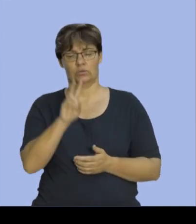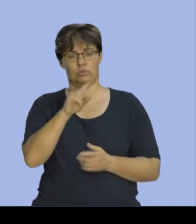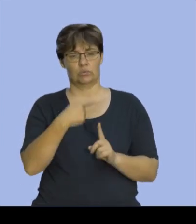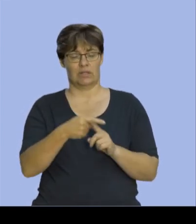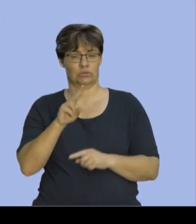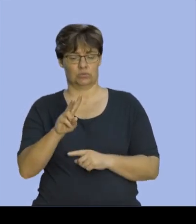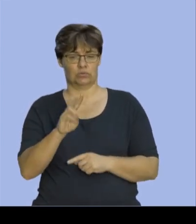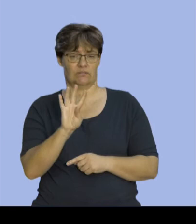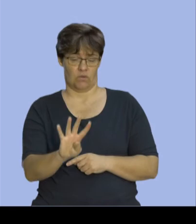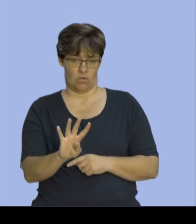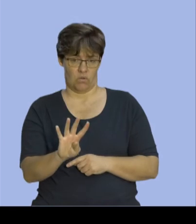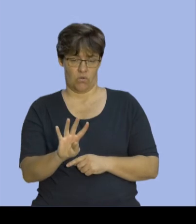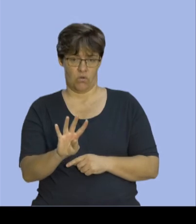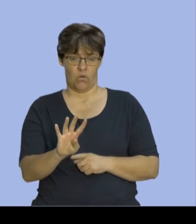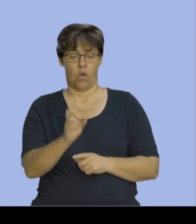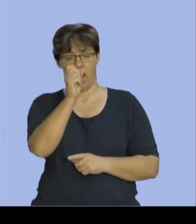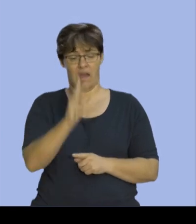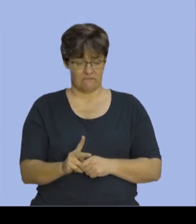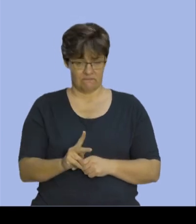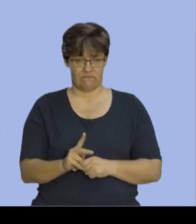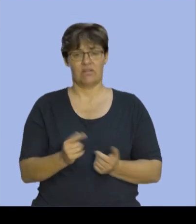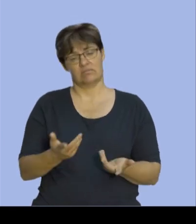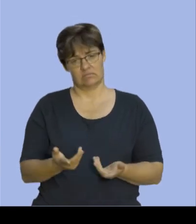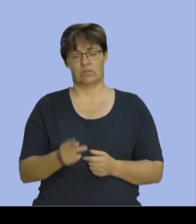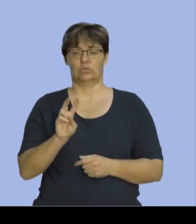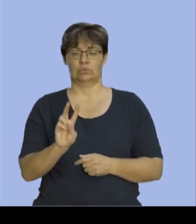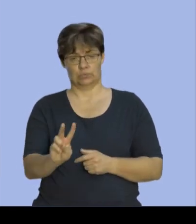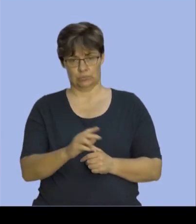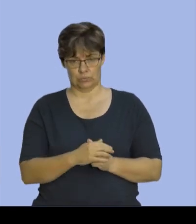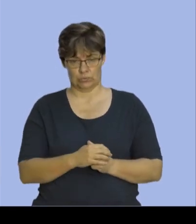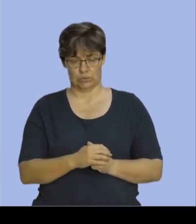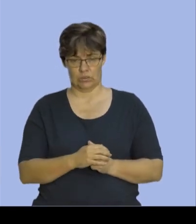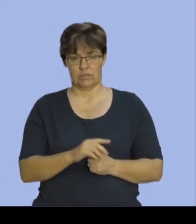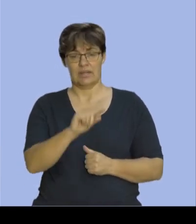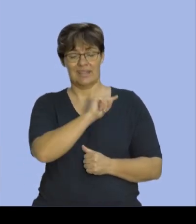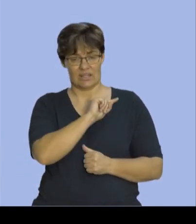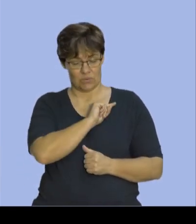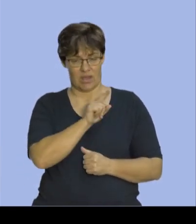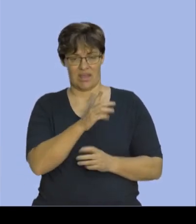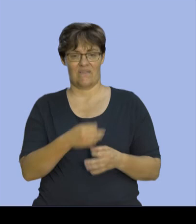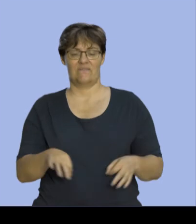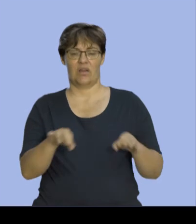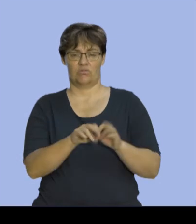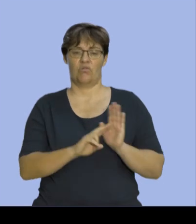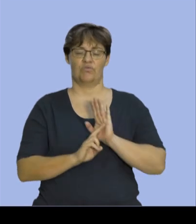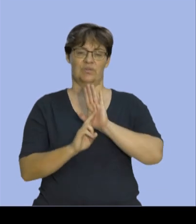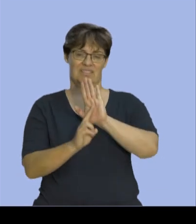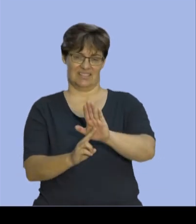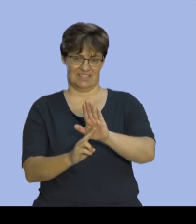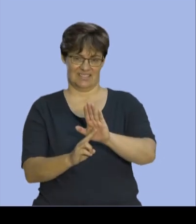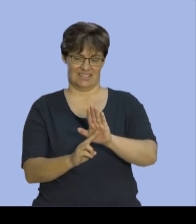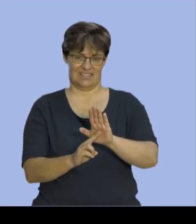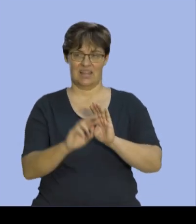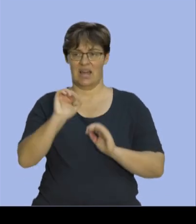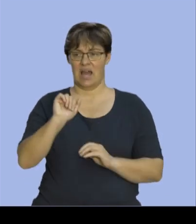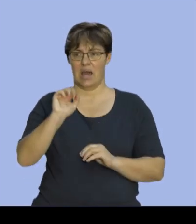me 2 plus 2 is 4. And then if you have it, it gives me 2. Hence, I said this value normally